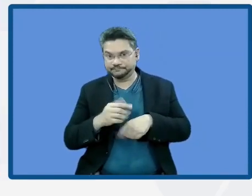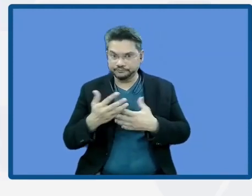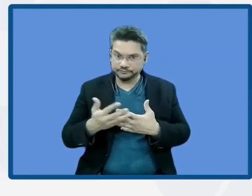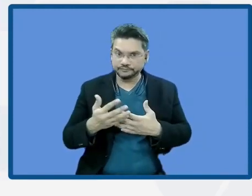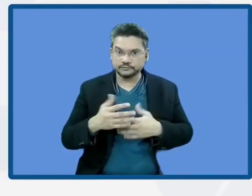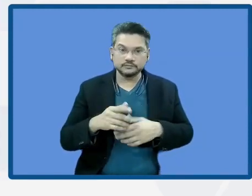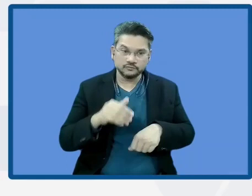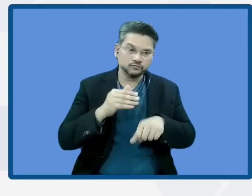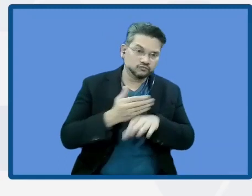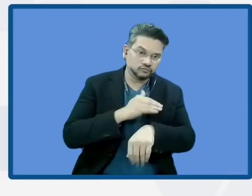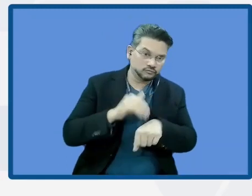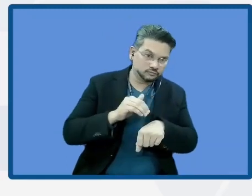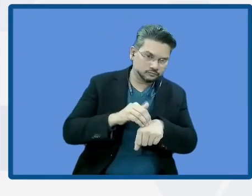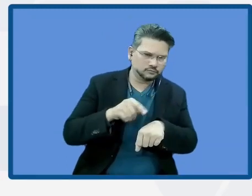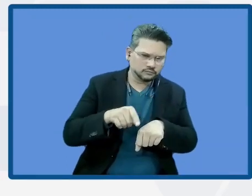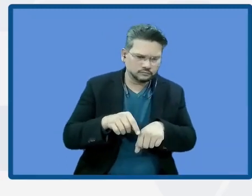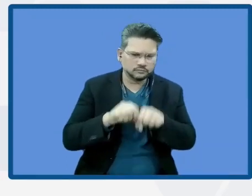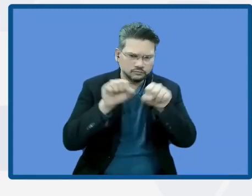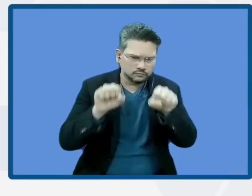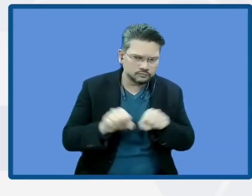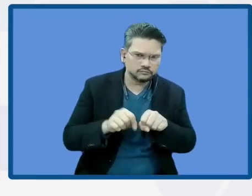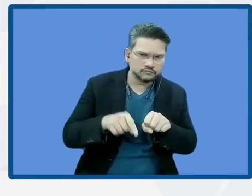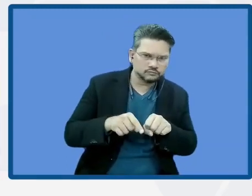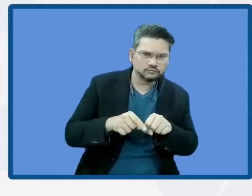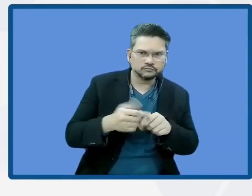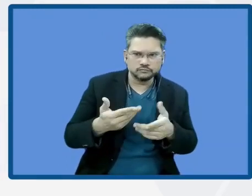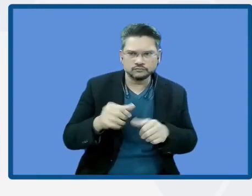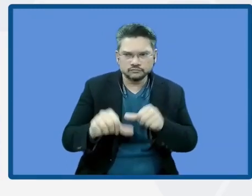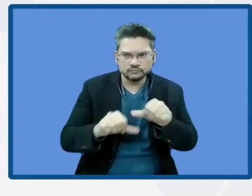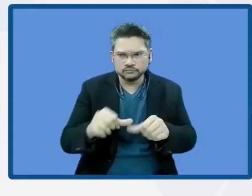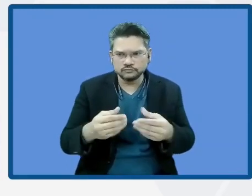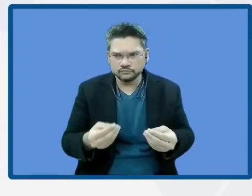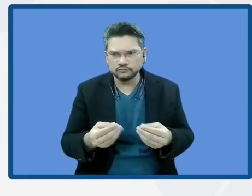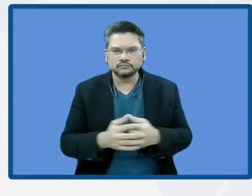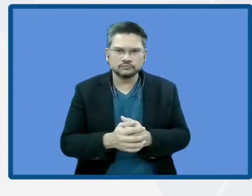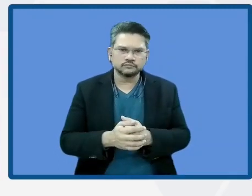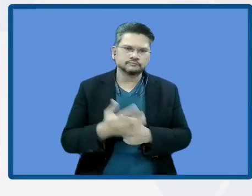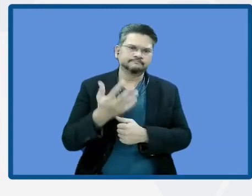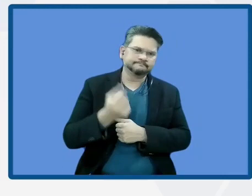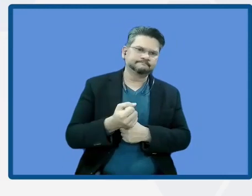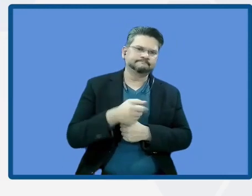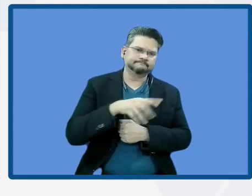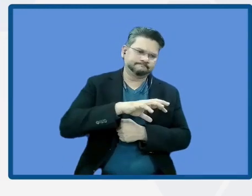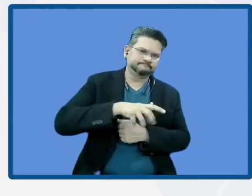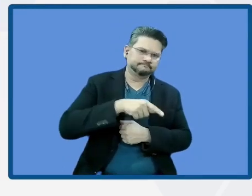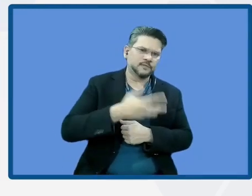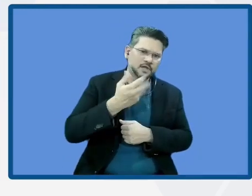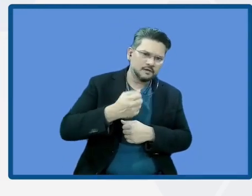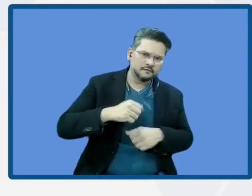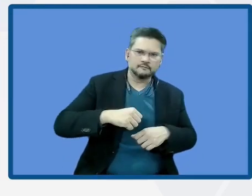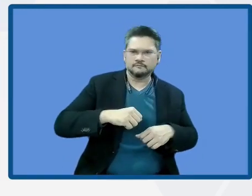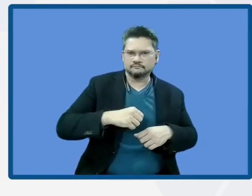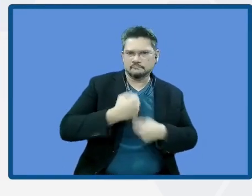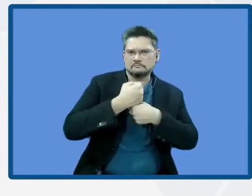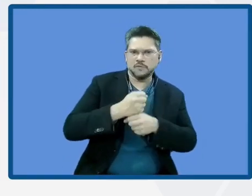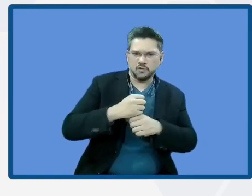system direction in El Salvador have created this observatory